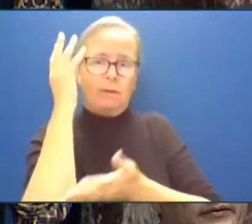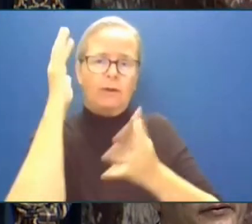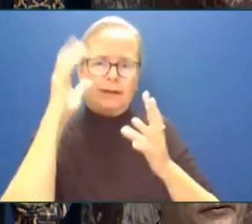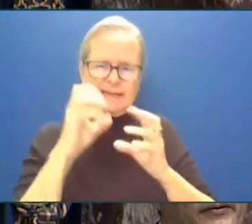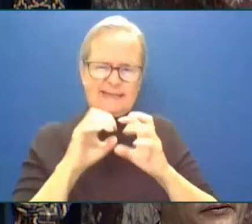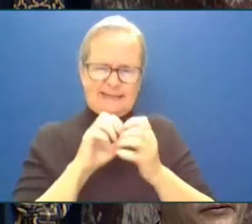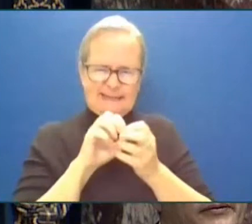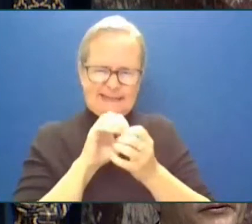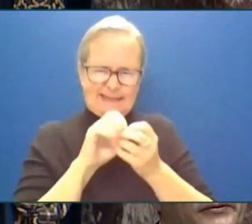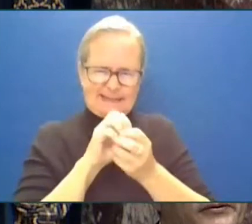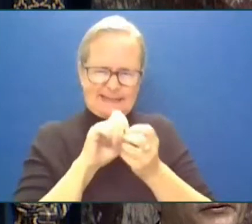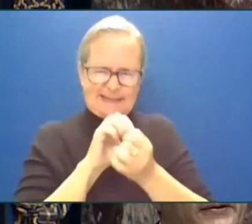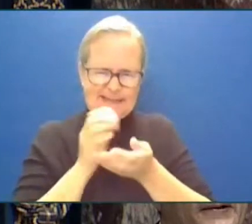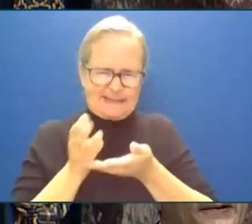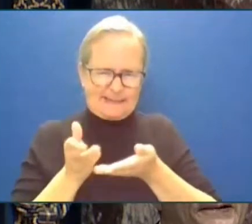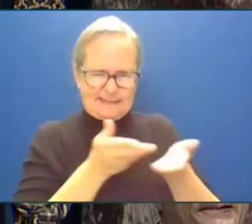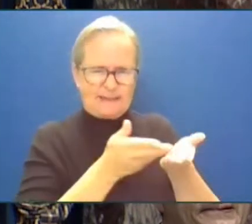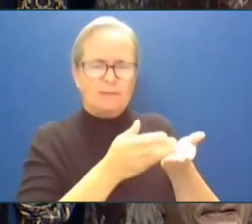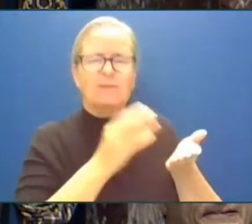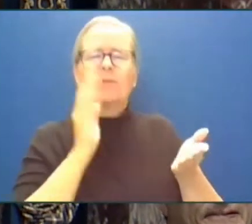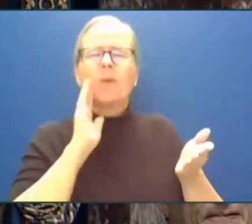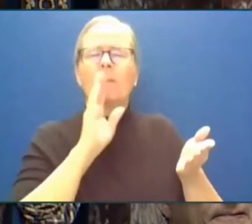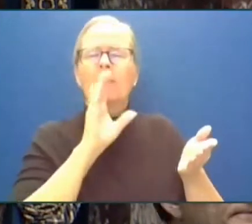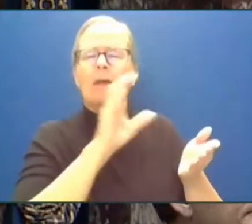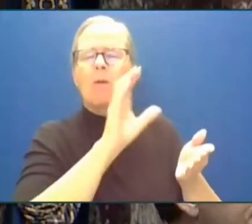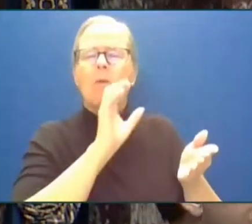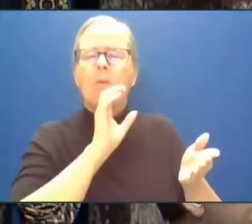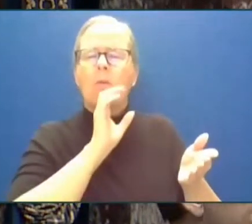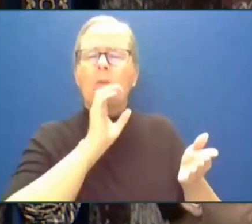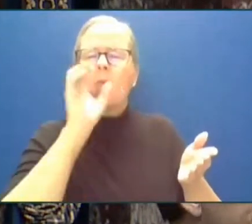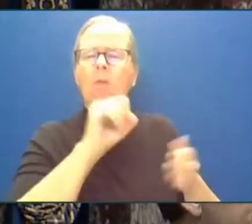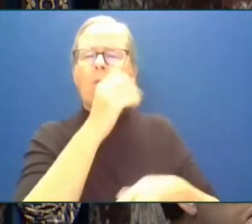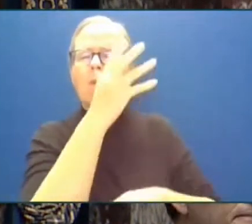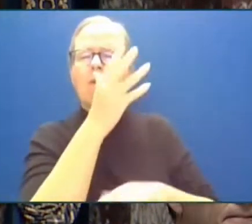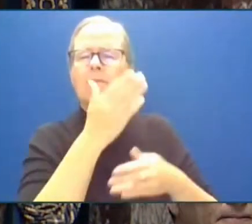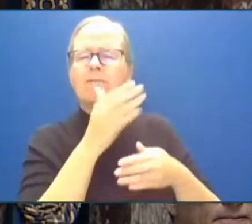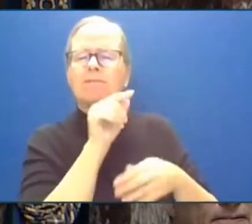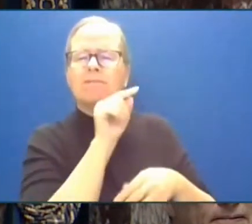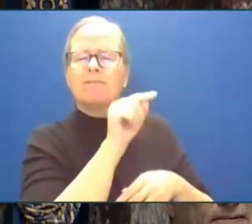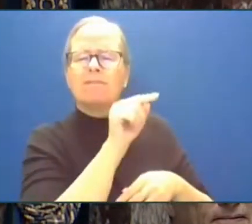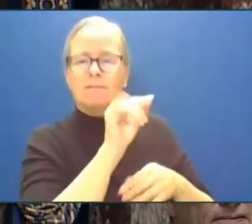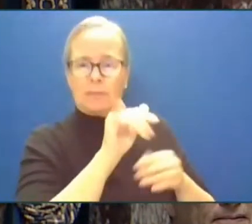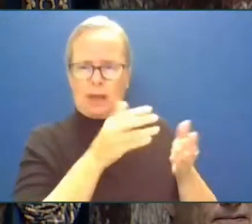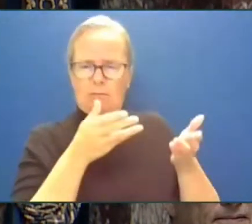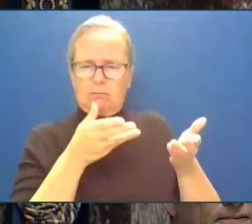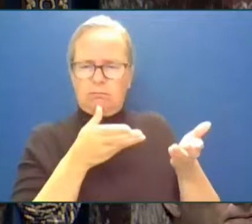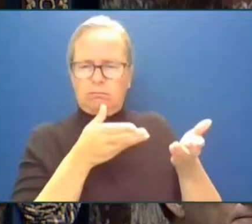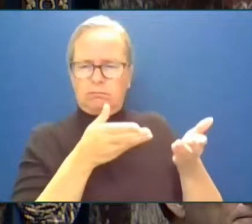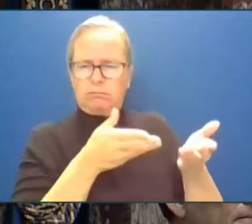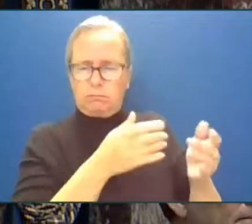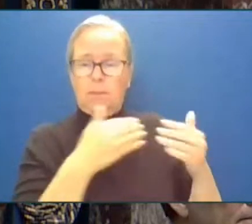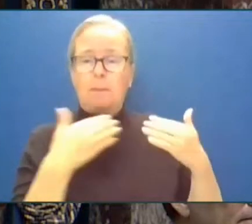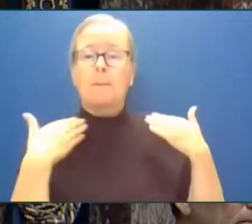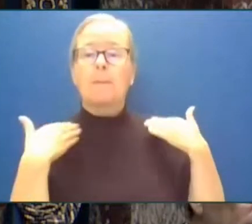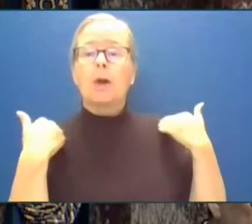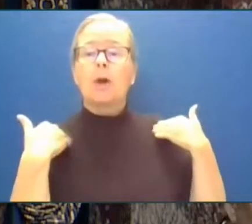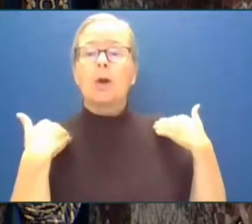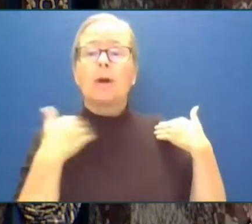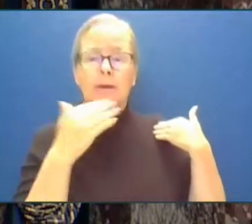Chief Forester, Diane Nichols, abruptly left her post next to the Minister of Forests to immediately take a